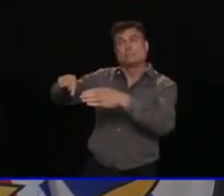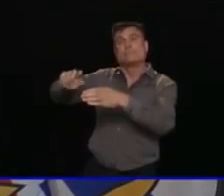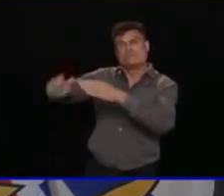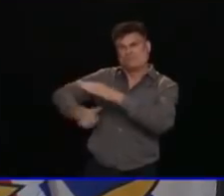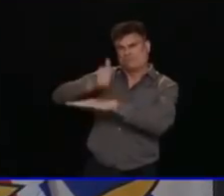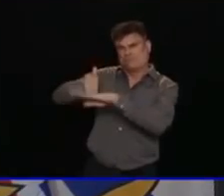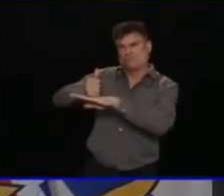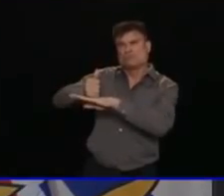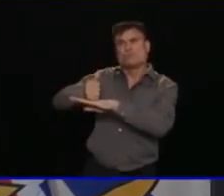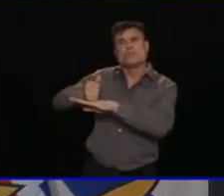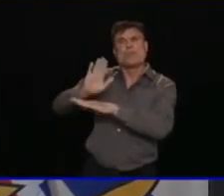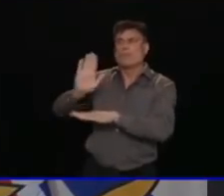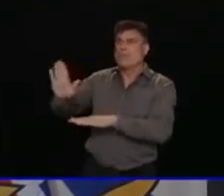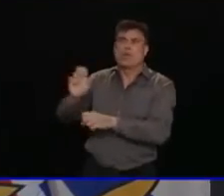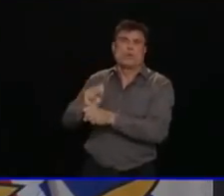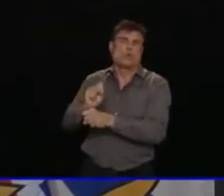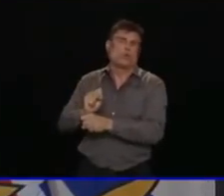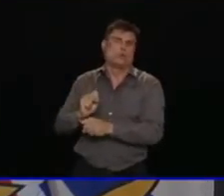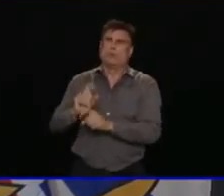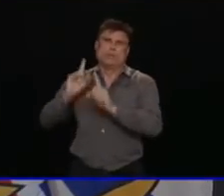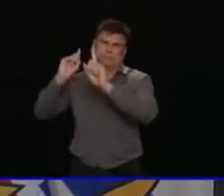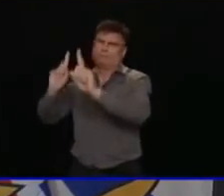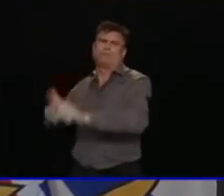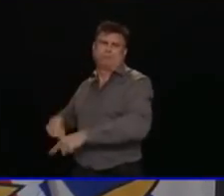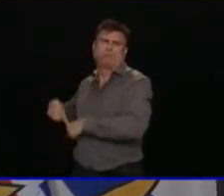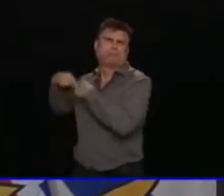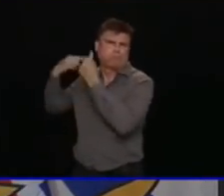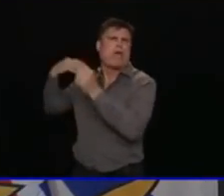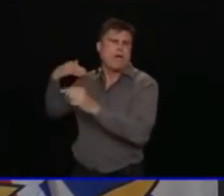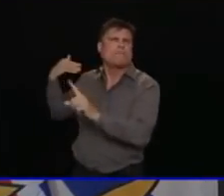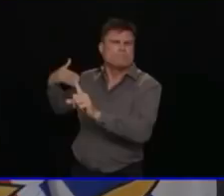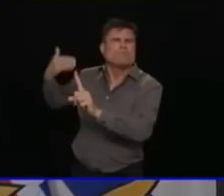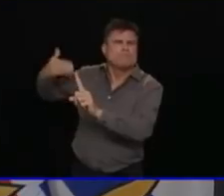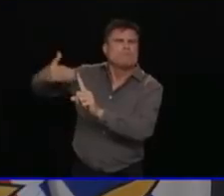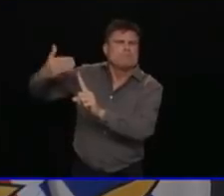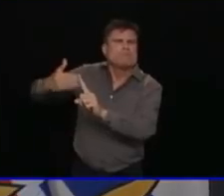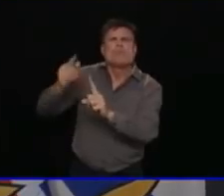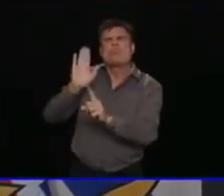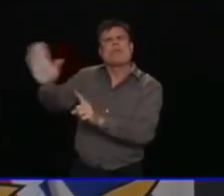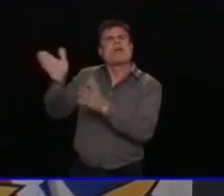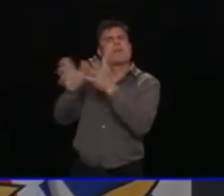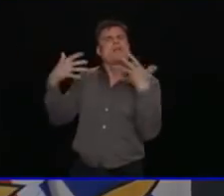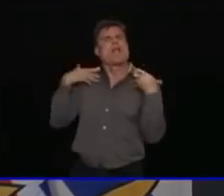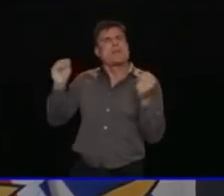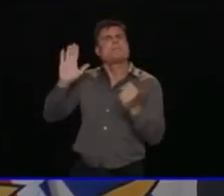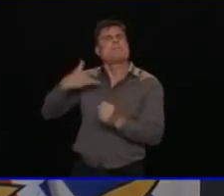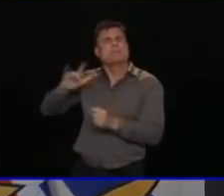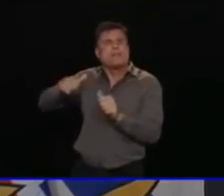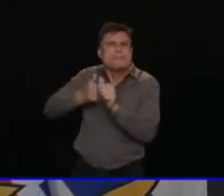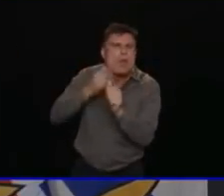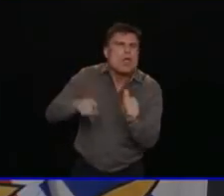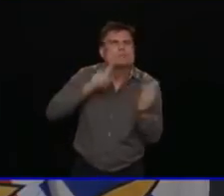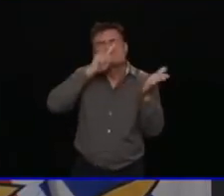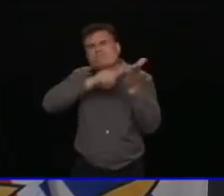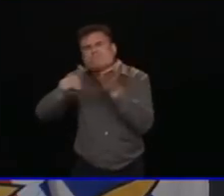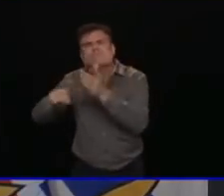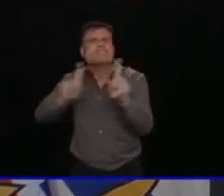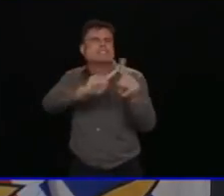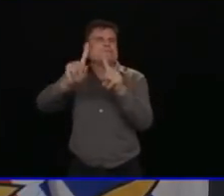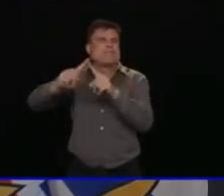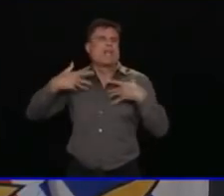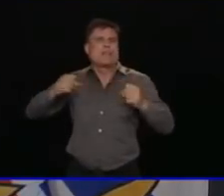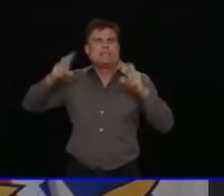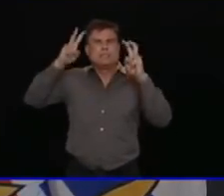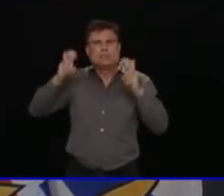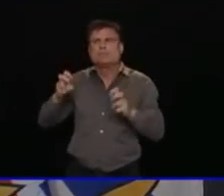was hugely important, the work of public health, particularly in February and March, in slowing the rise of COVID-19 in BC and giving us